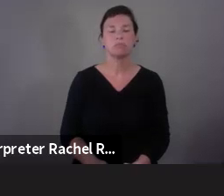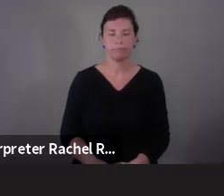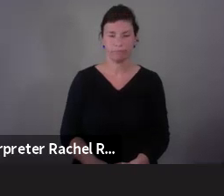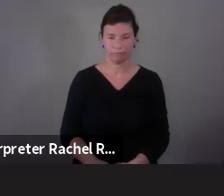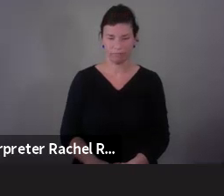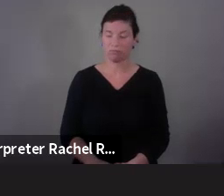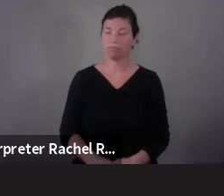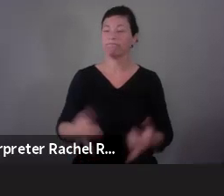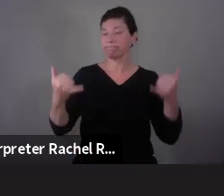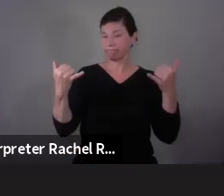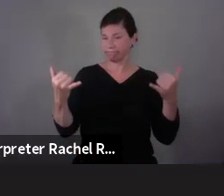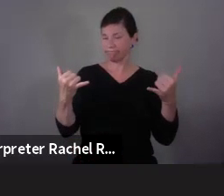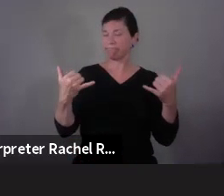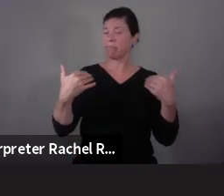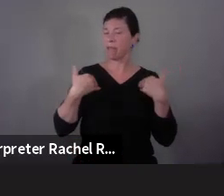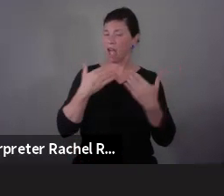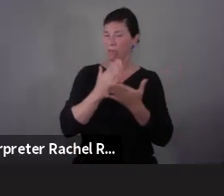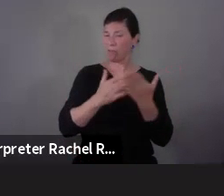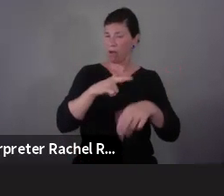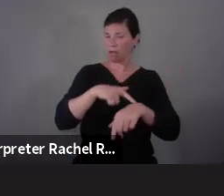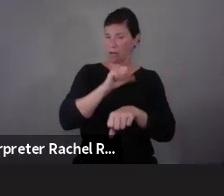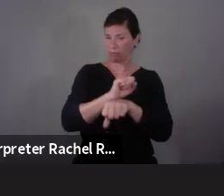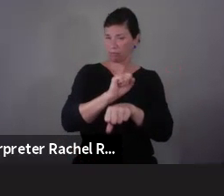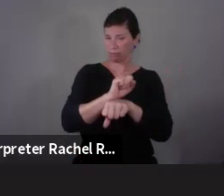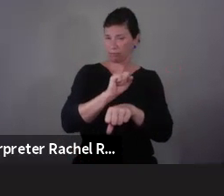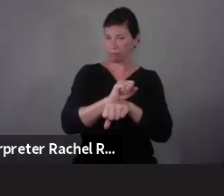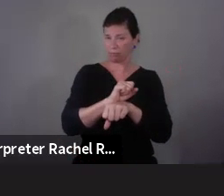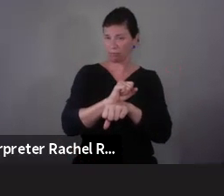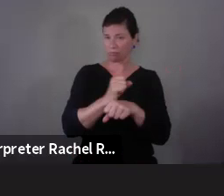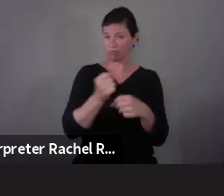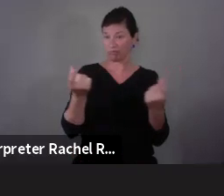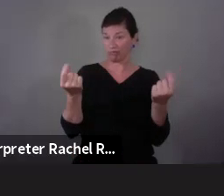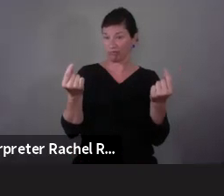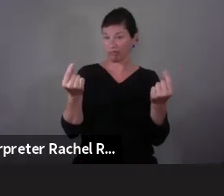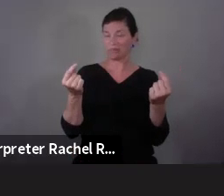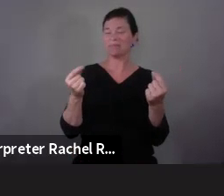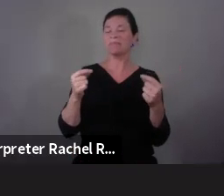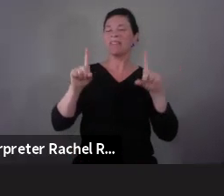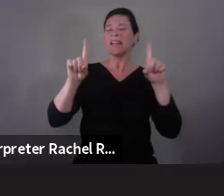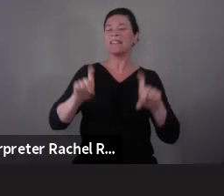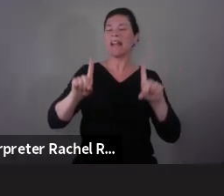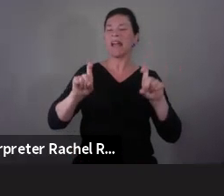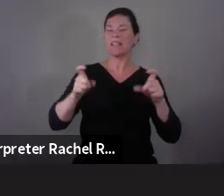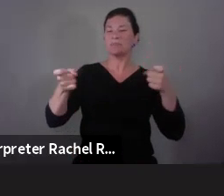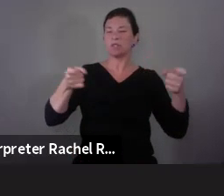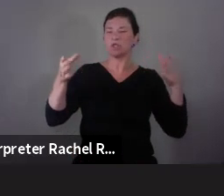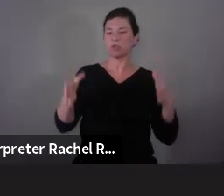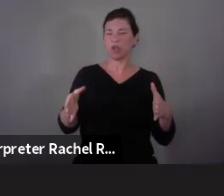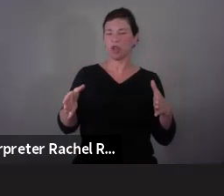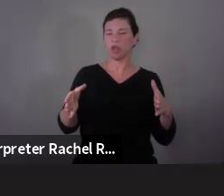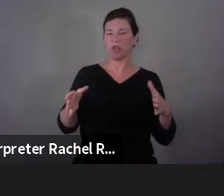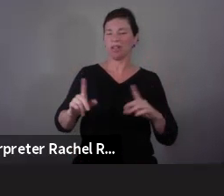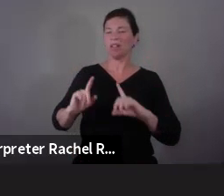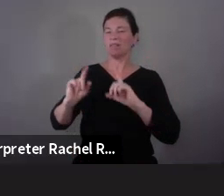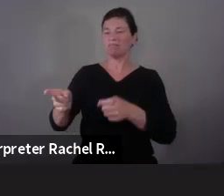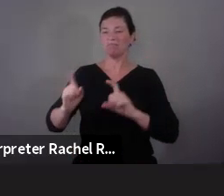Currently, I have a part-time job, and it's as a test administrator for giving tests out to people.